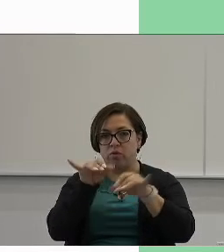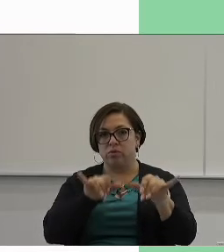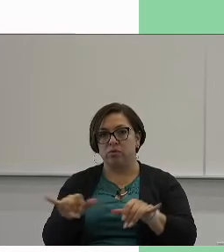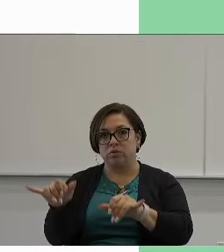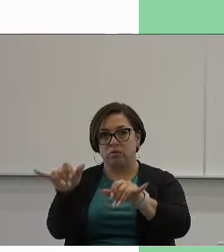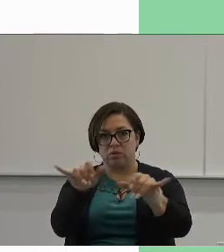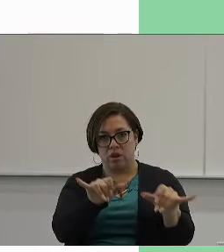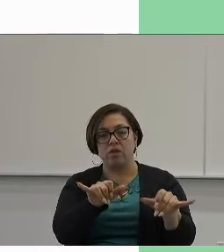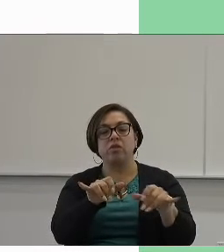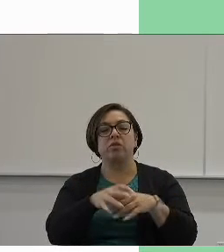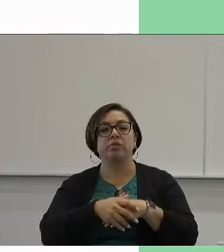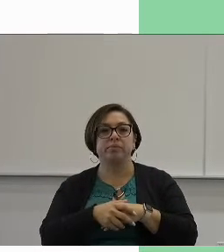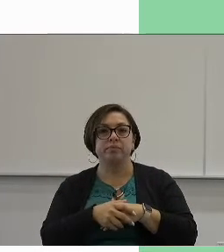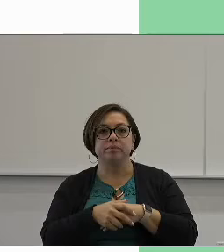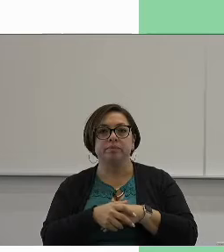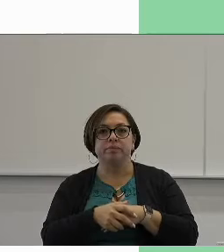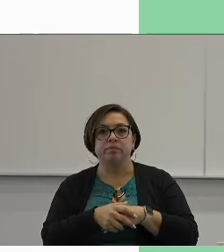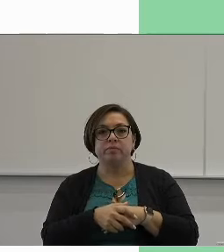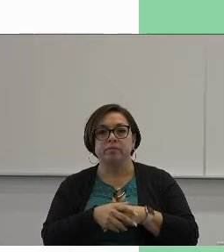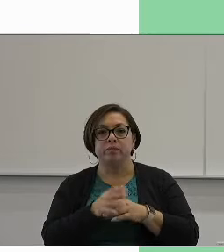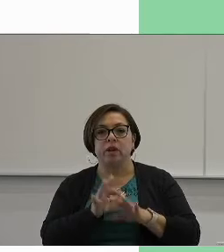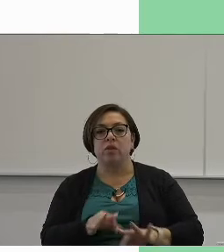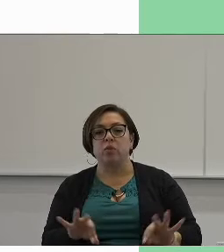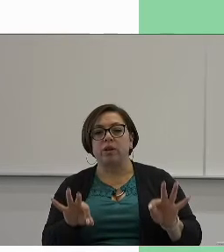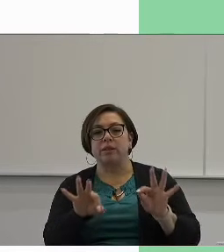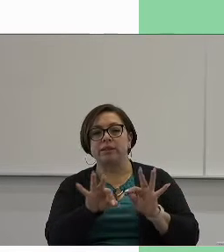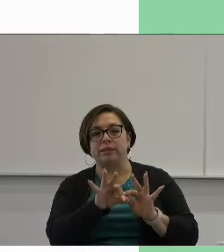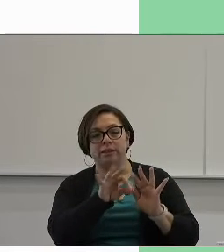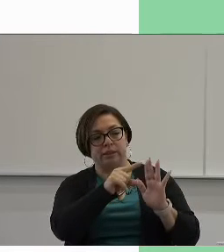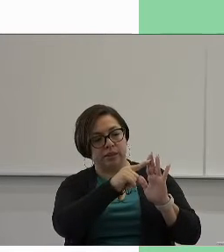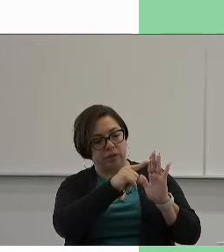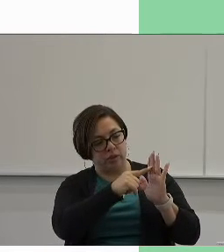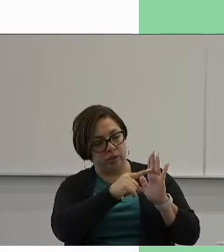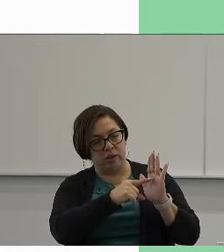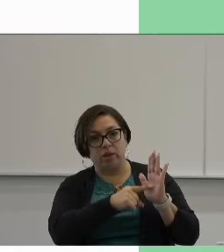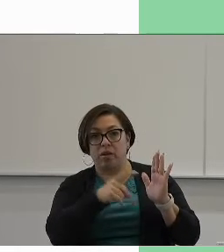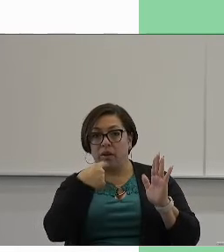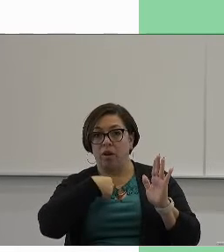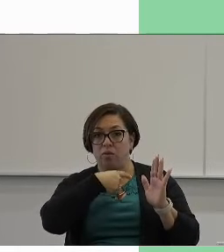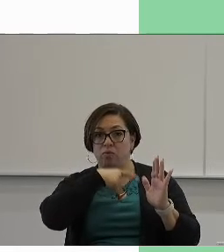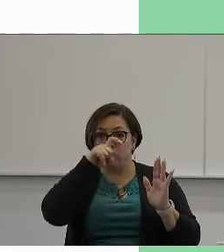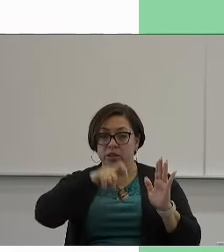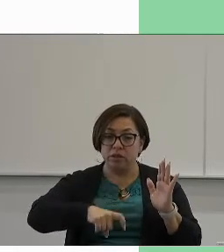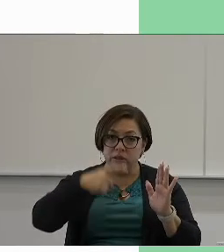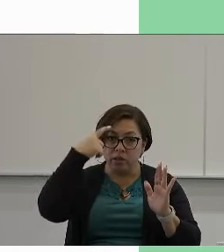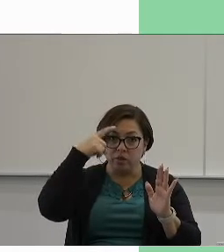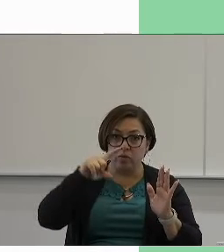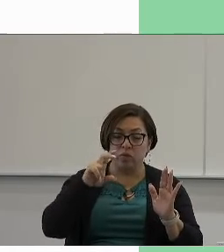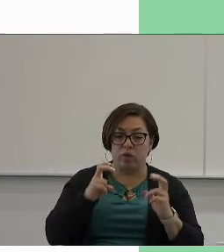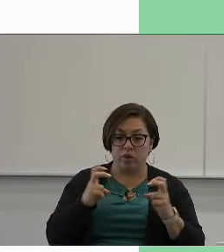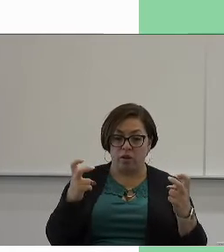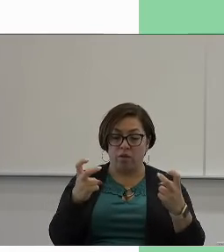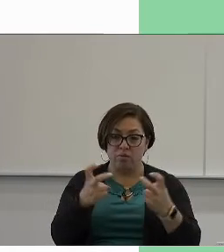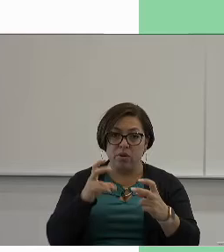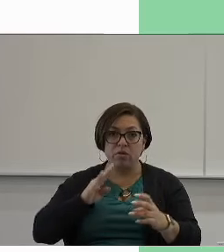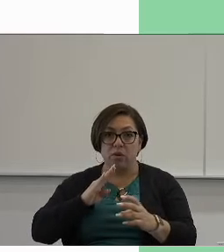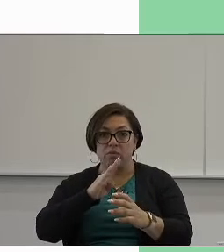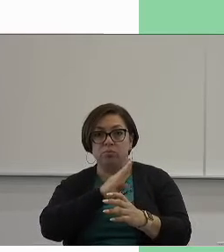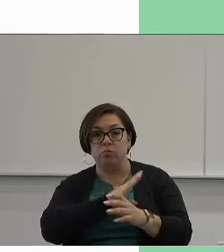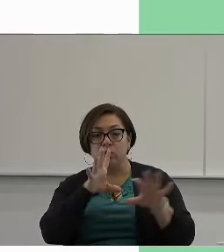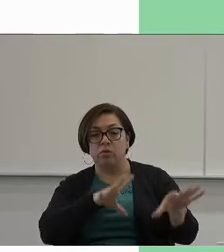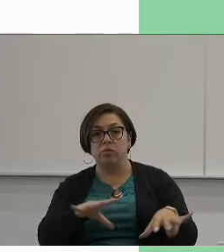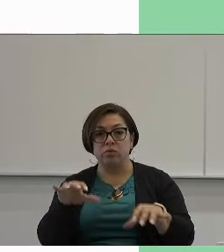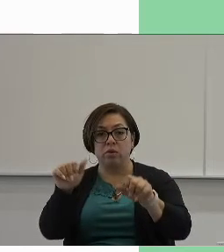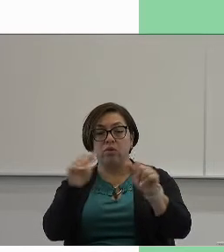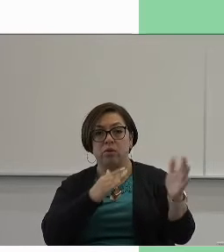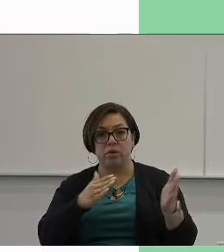And these are the criteria that the board has adopted to govern both the committee's work and ultimately the board's adoption of a plan.